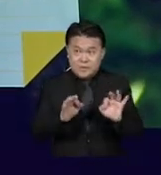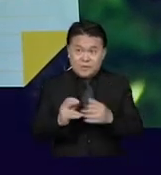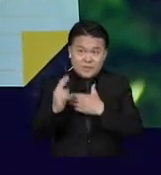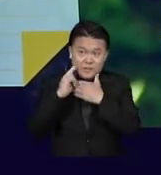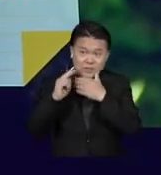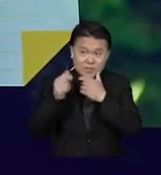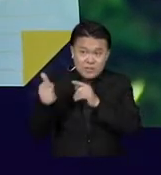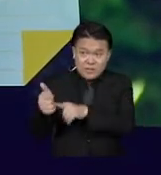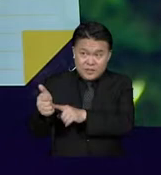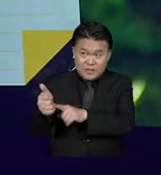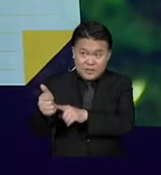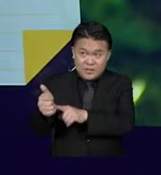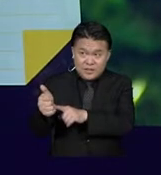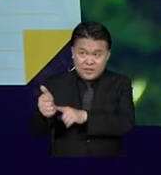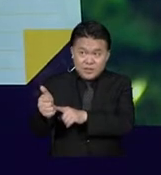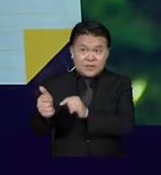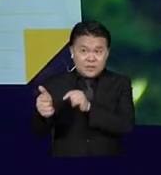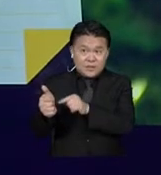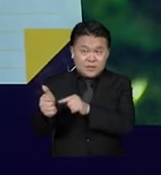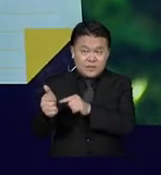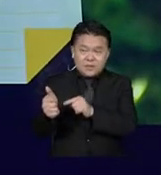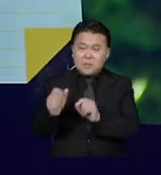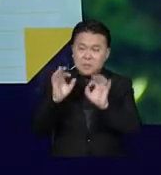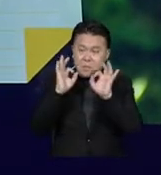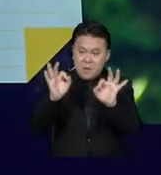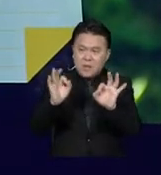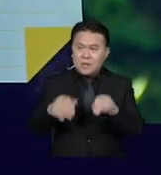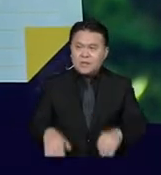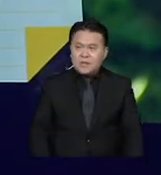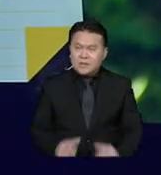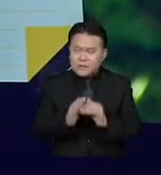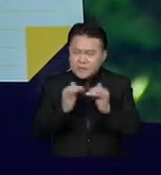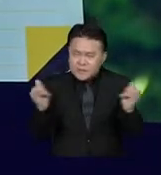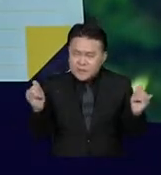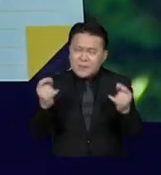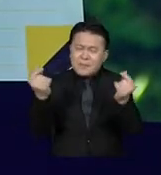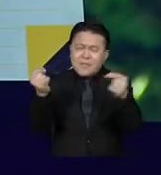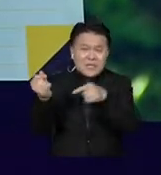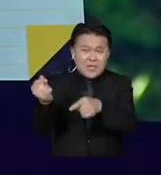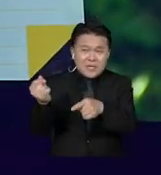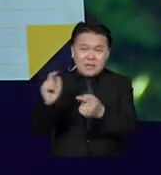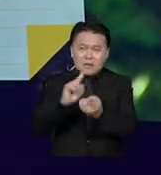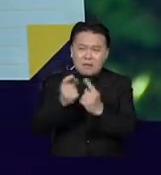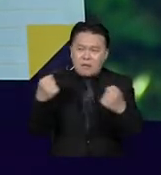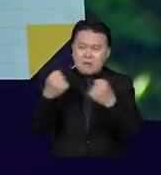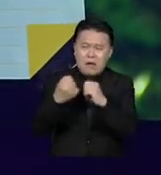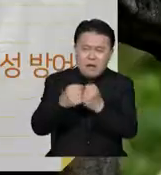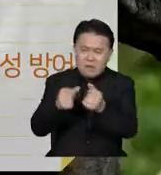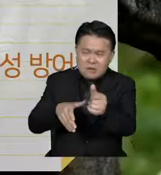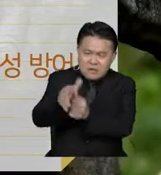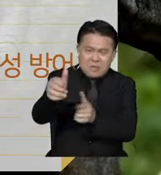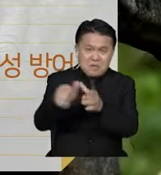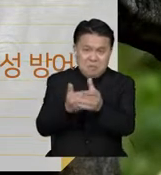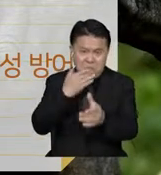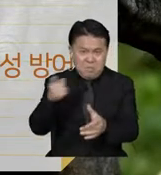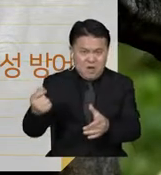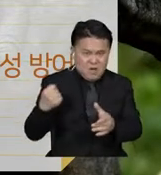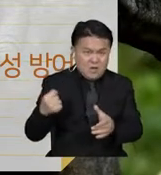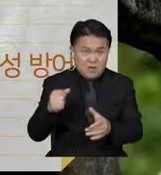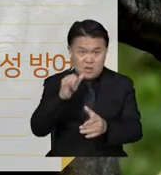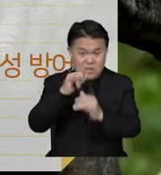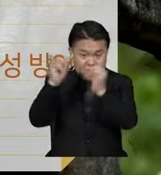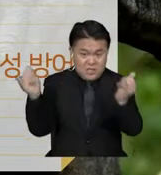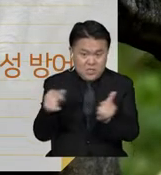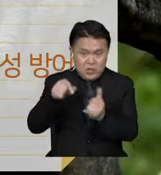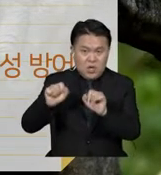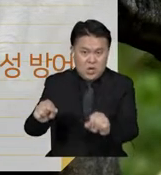show human-like levels of lethal aggression. Groups of chimpanzees conduct warlike raids on each other, they murder each other,